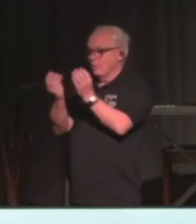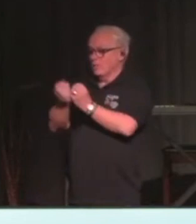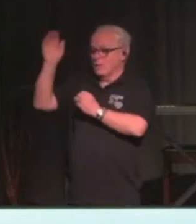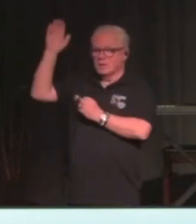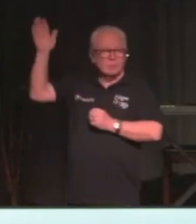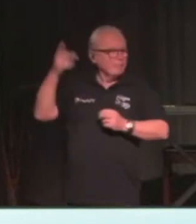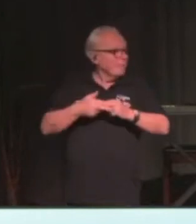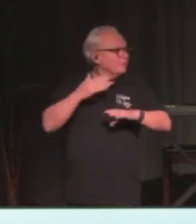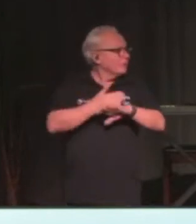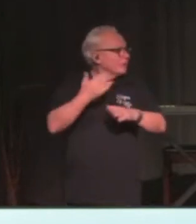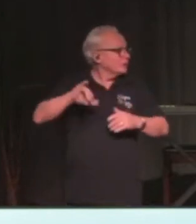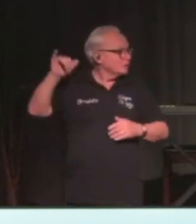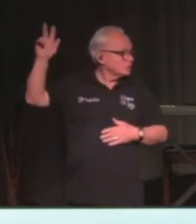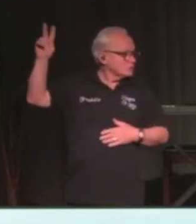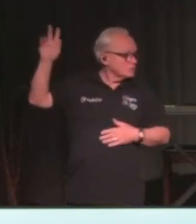that.